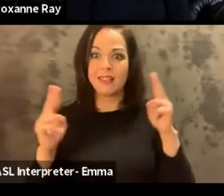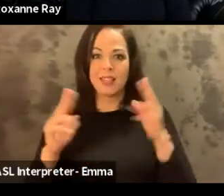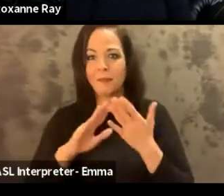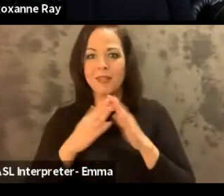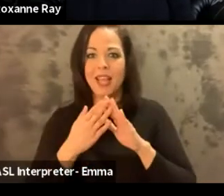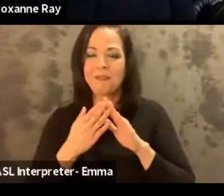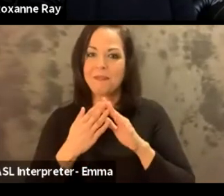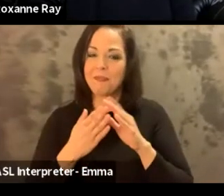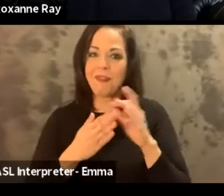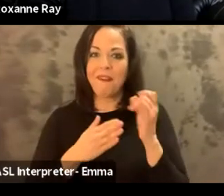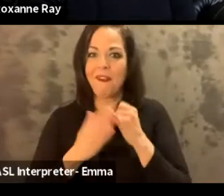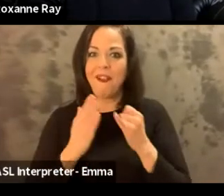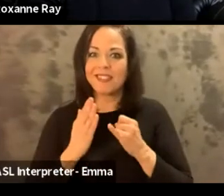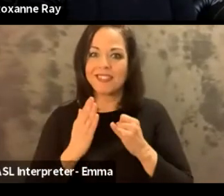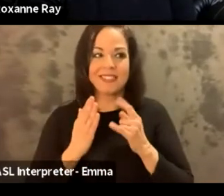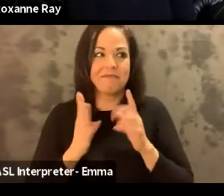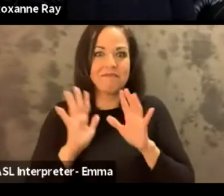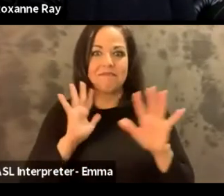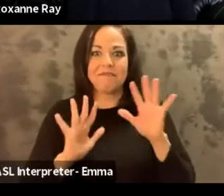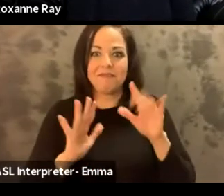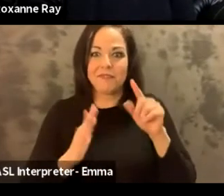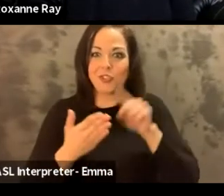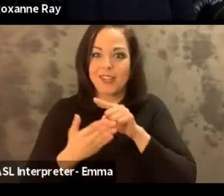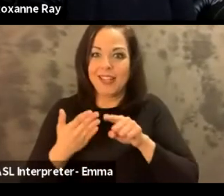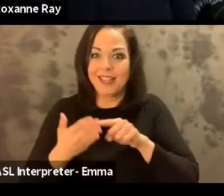critic, in that